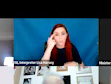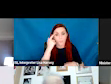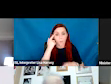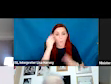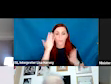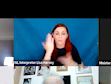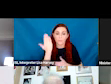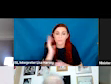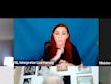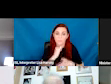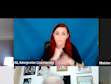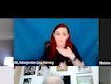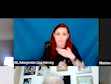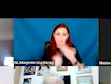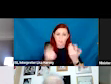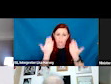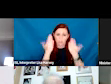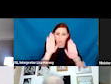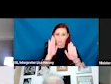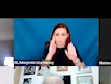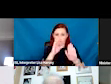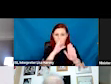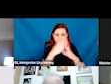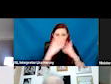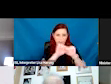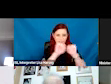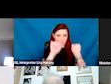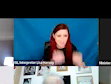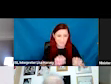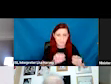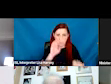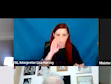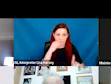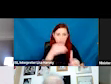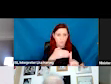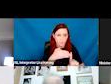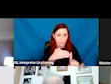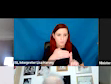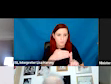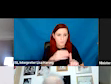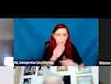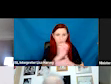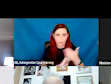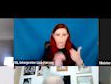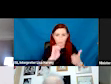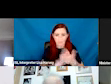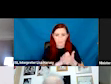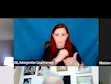here today is showing, I suppose, a whole systems approach from European to